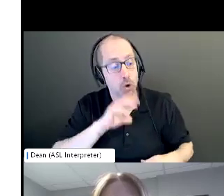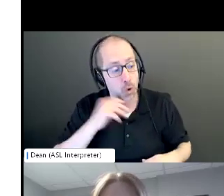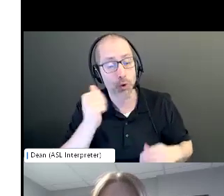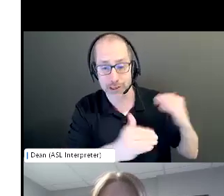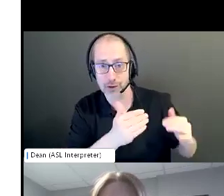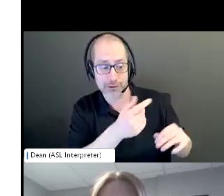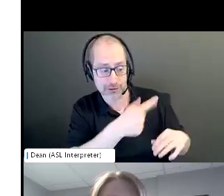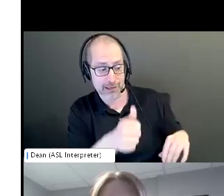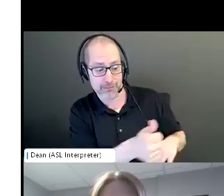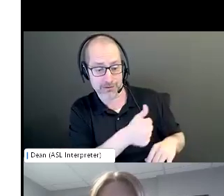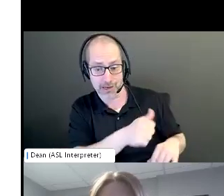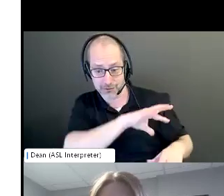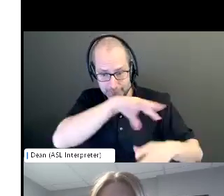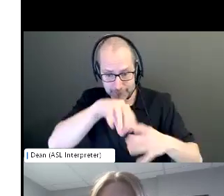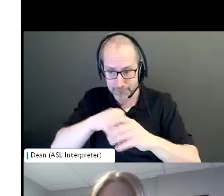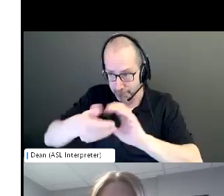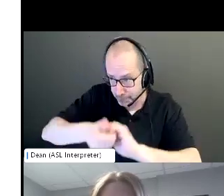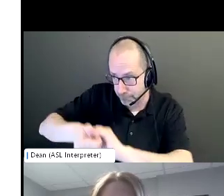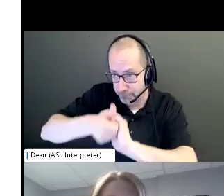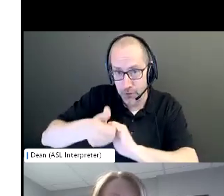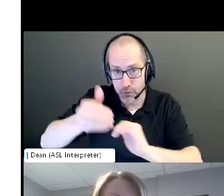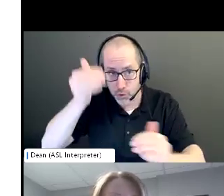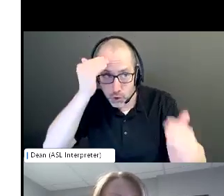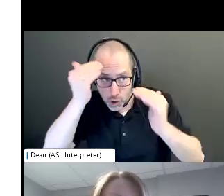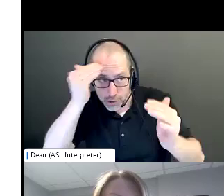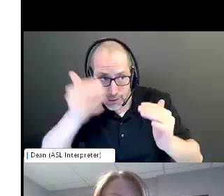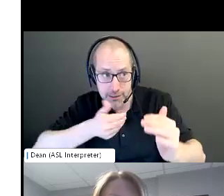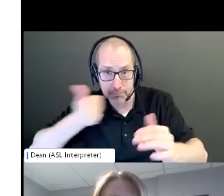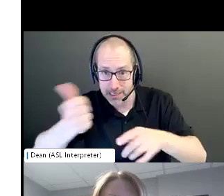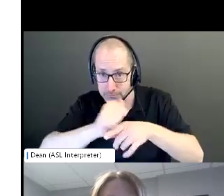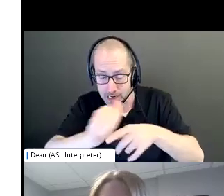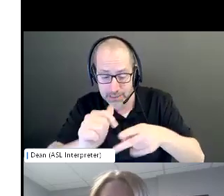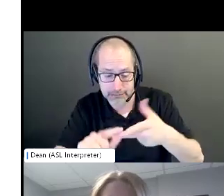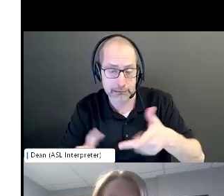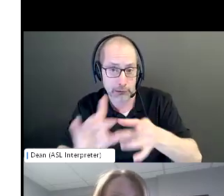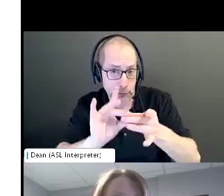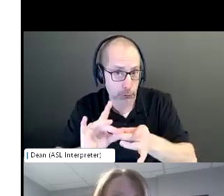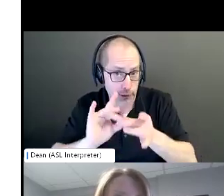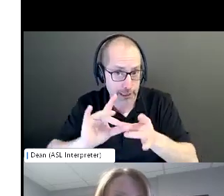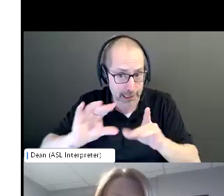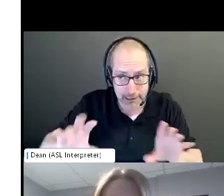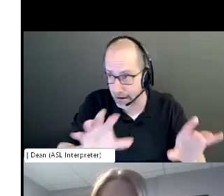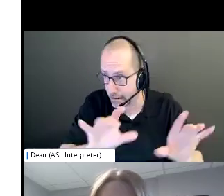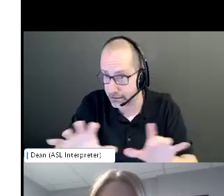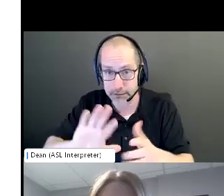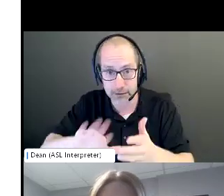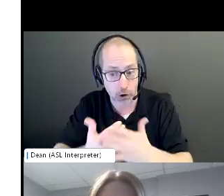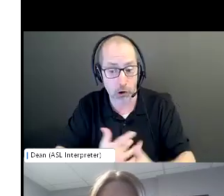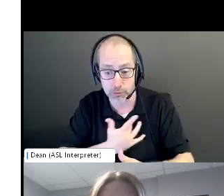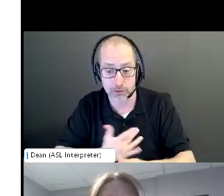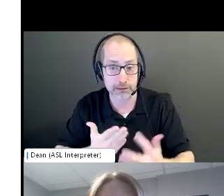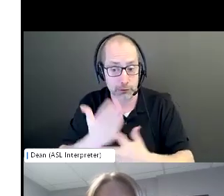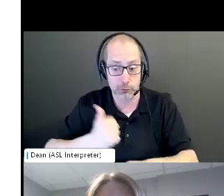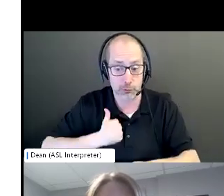it's through the sharing of knowledge and best practices, as well as all the coordinated actions of all provinces across